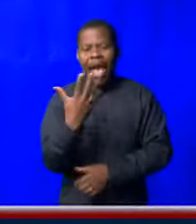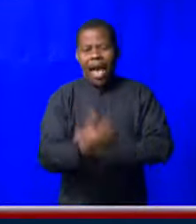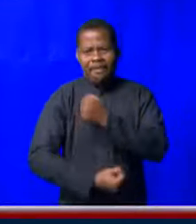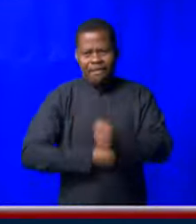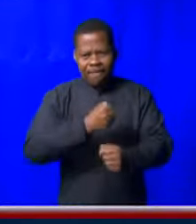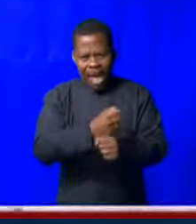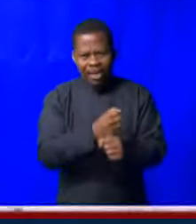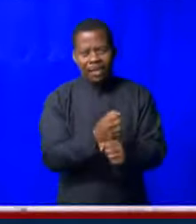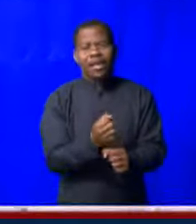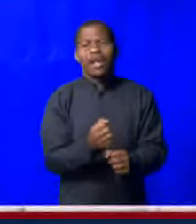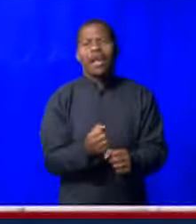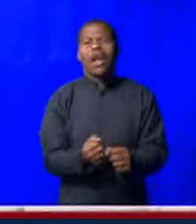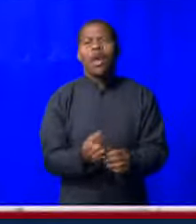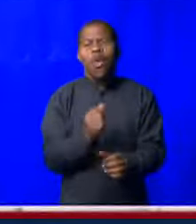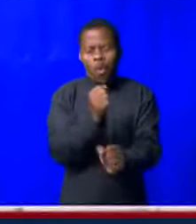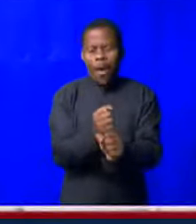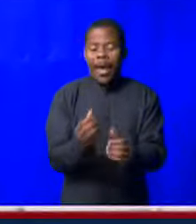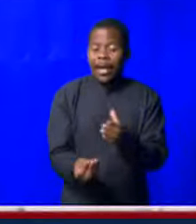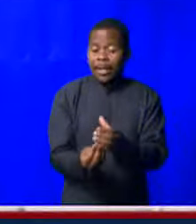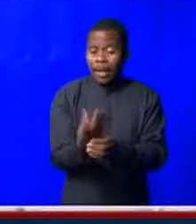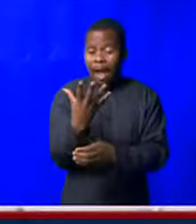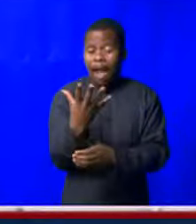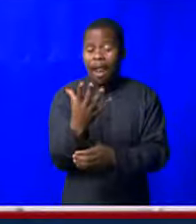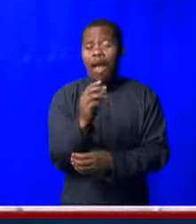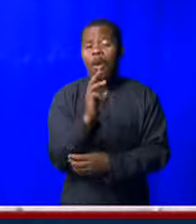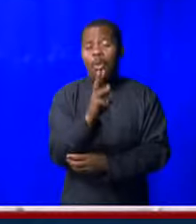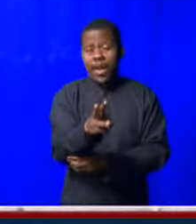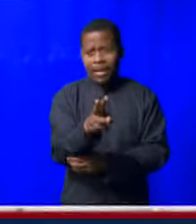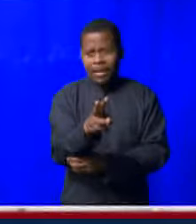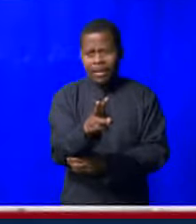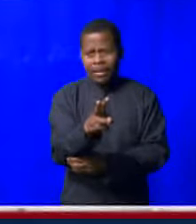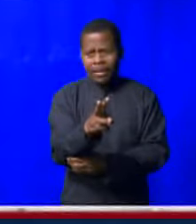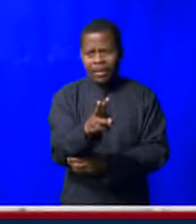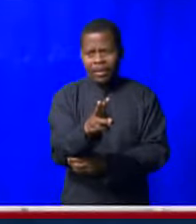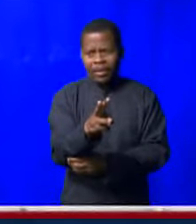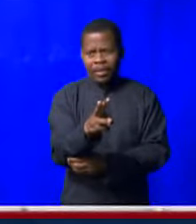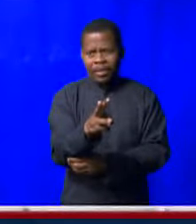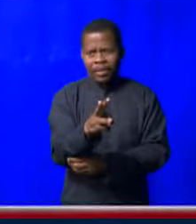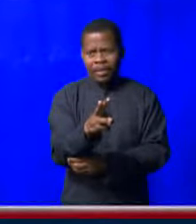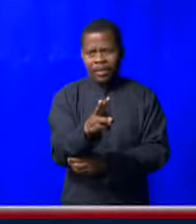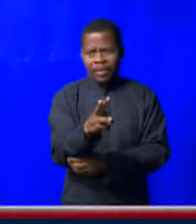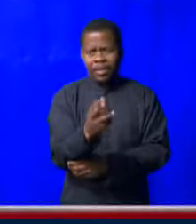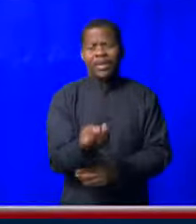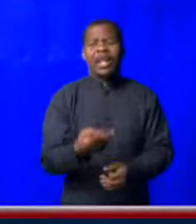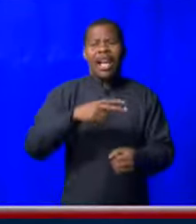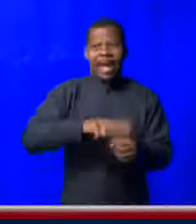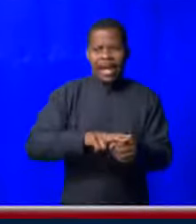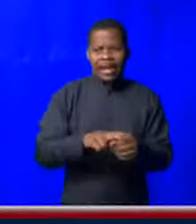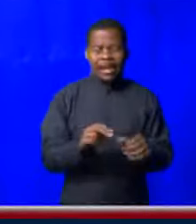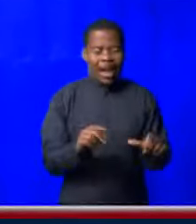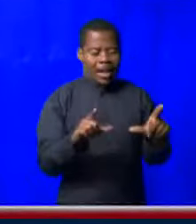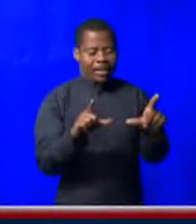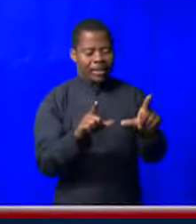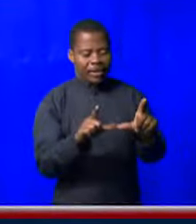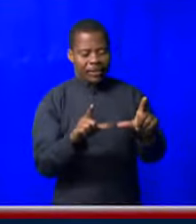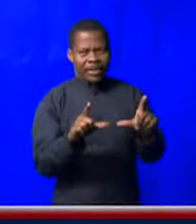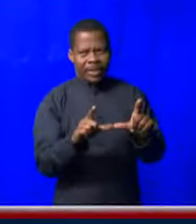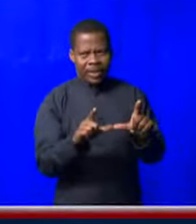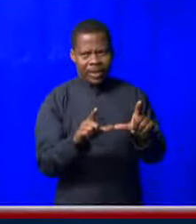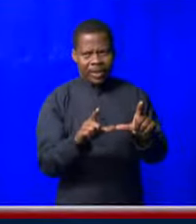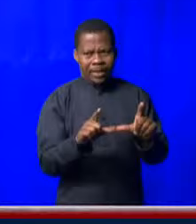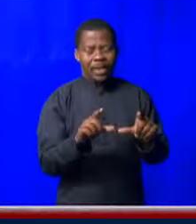lesihlanu ngokugunyatwa ngumthethosisekelo wale live. Mengameli usayine sitifiketi